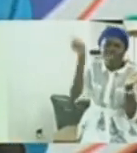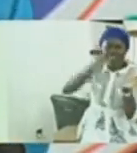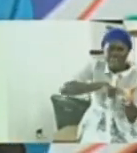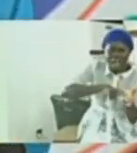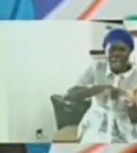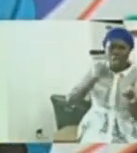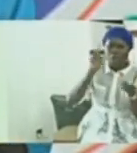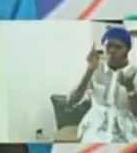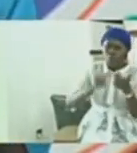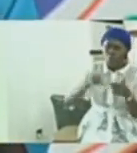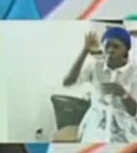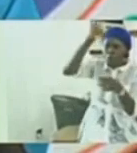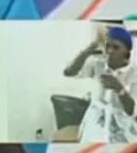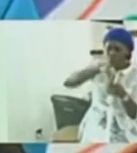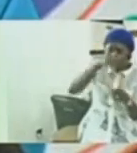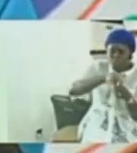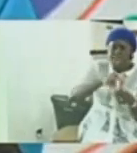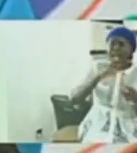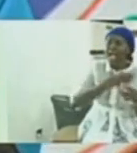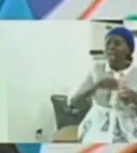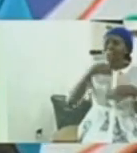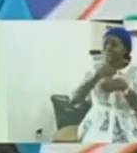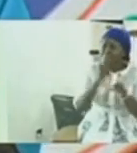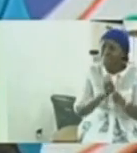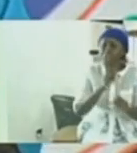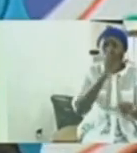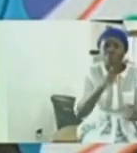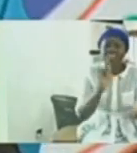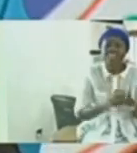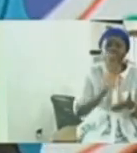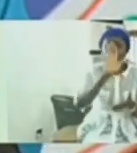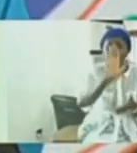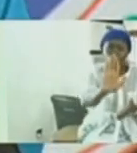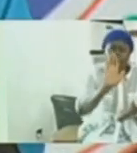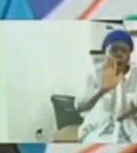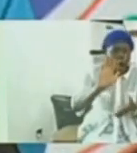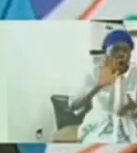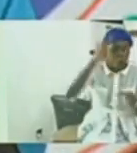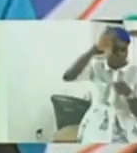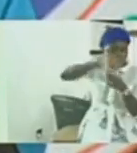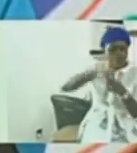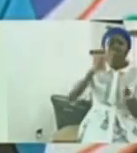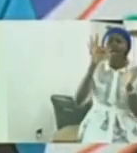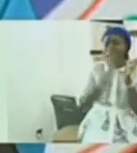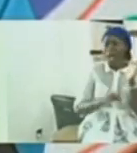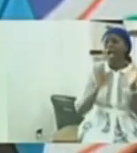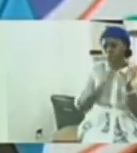vote, to make sure that your vote will count.